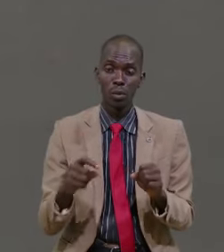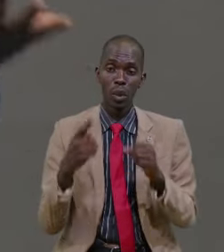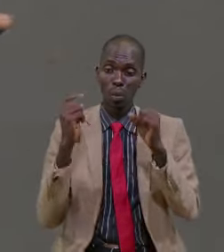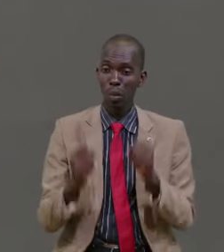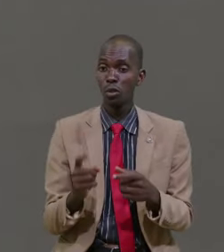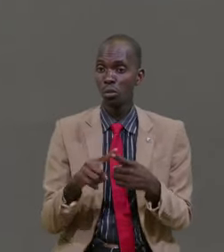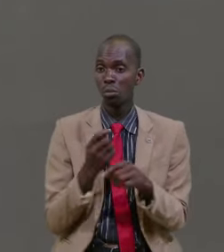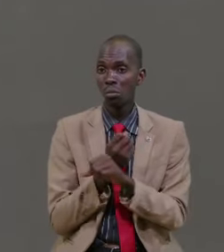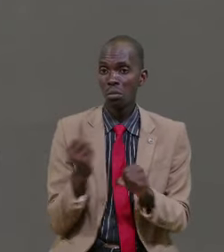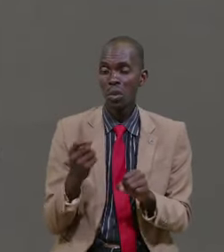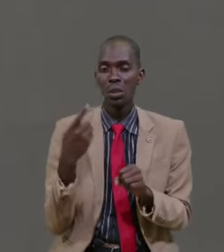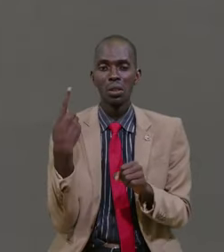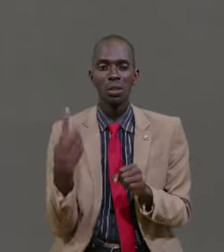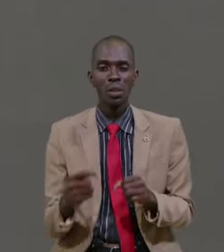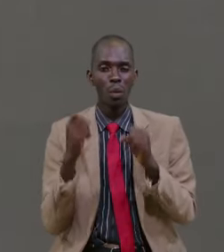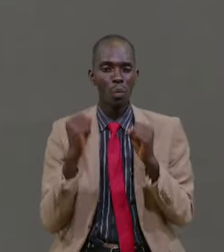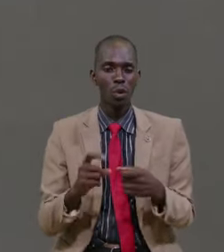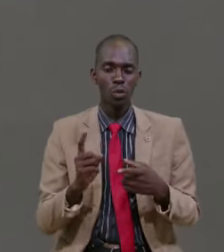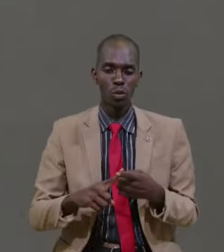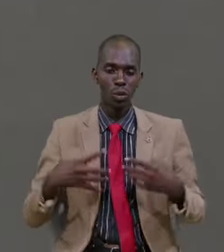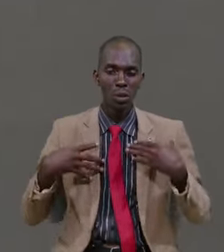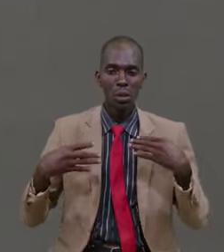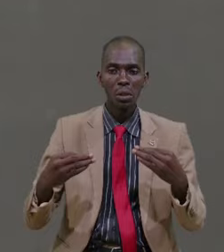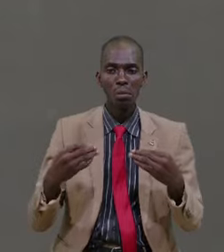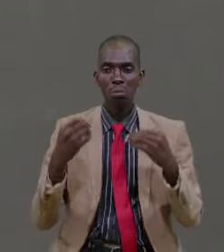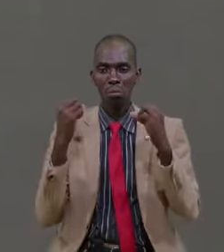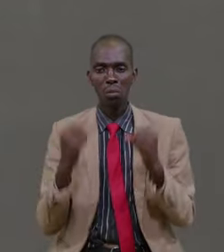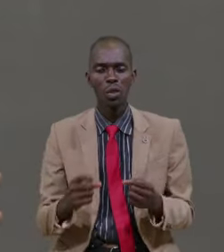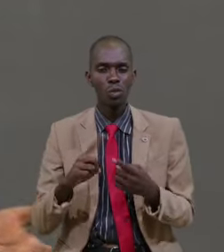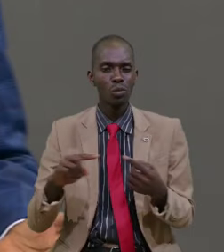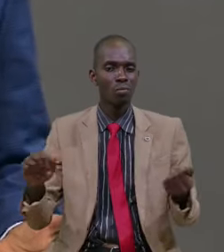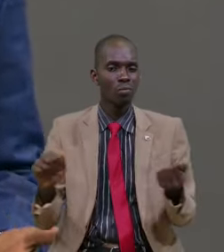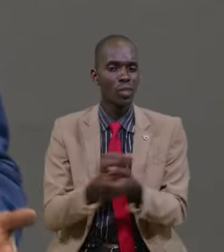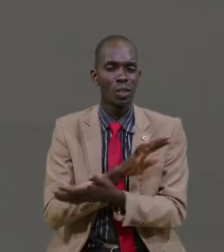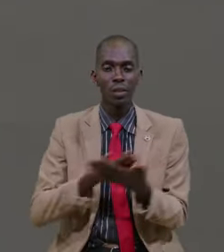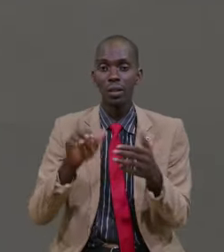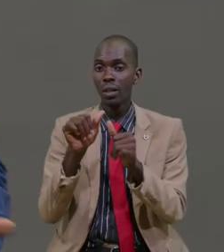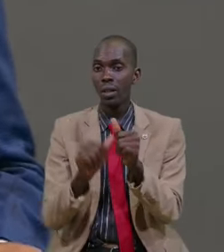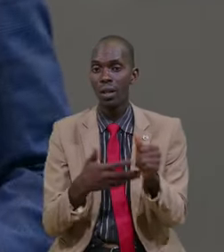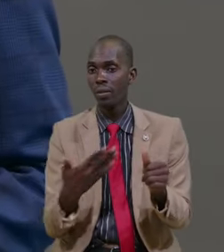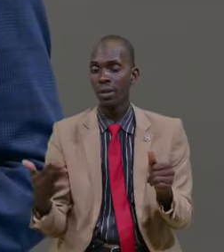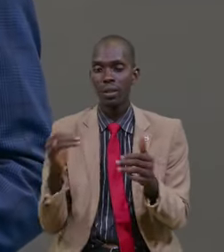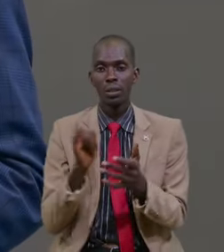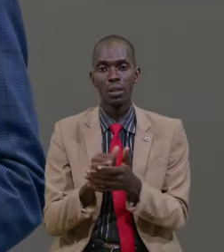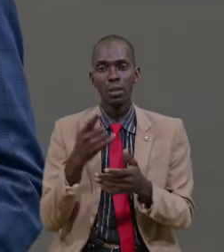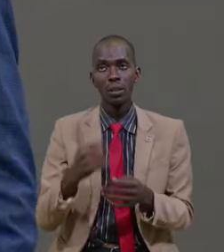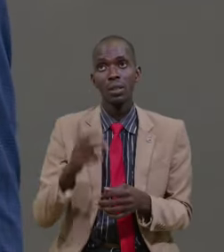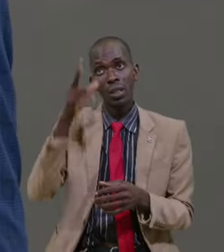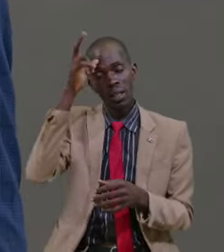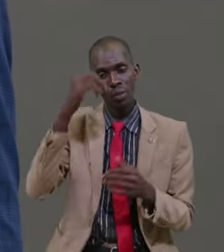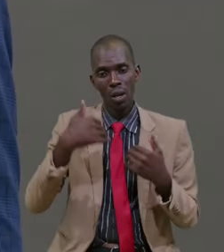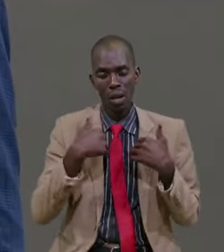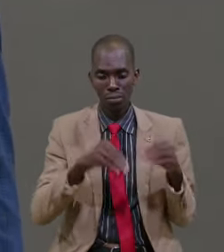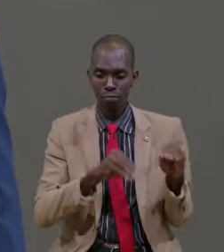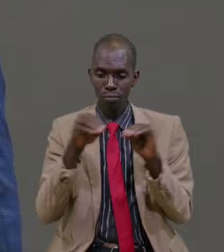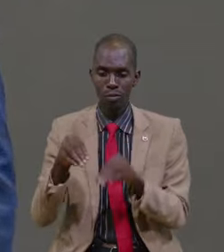the power to destroy everything the devil has orchestrated in your life.